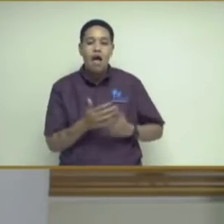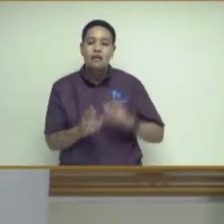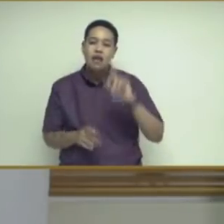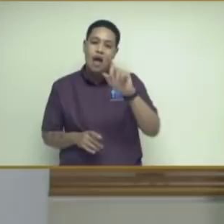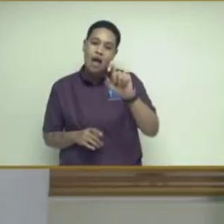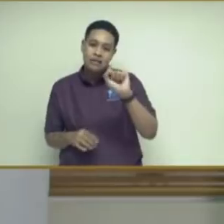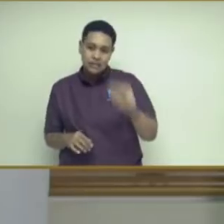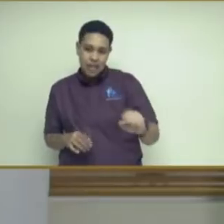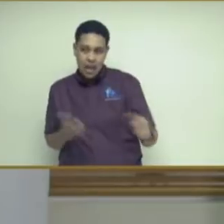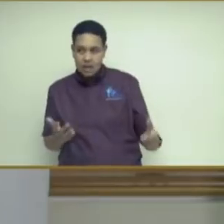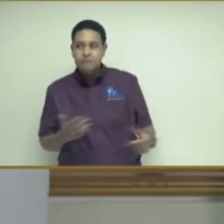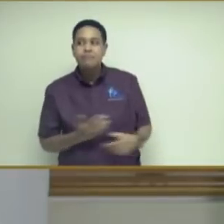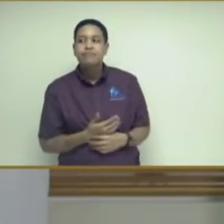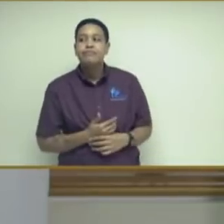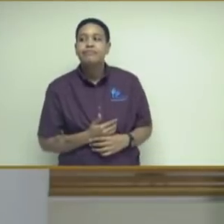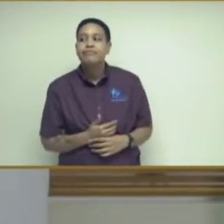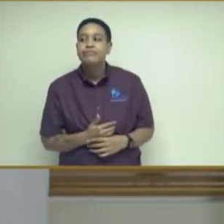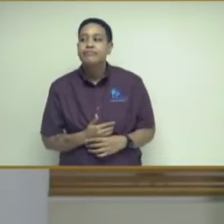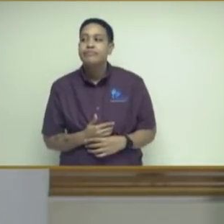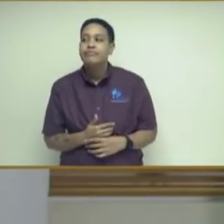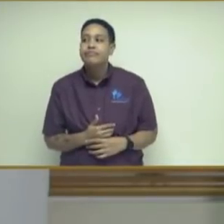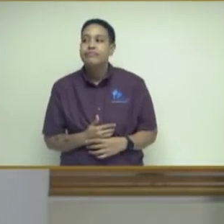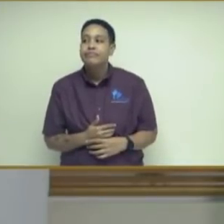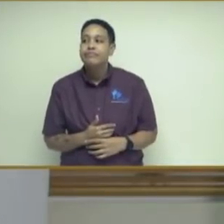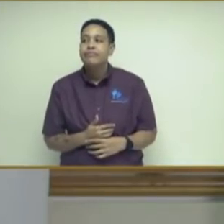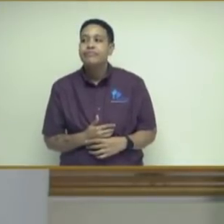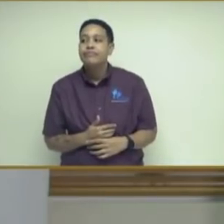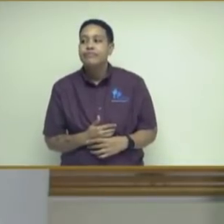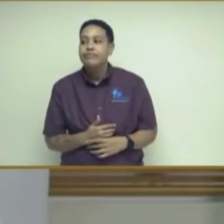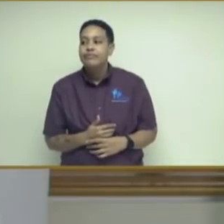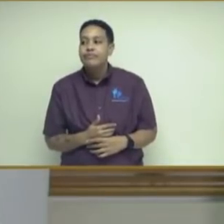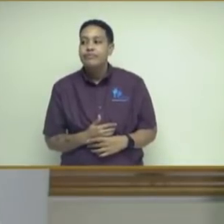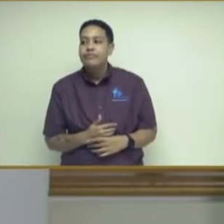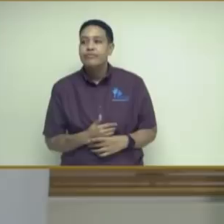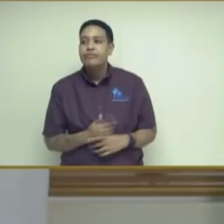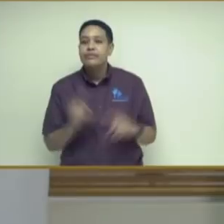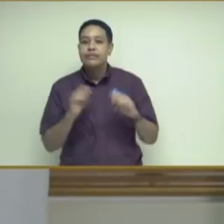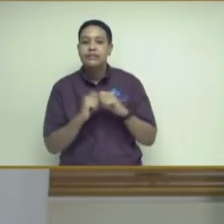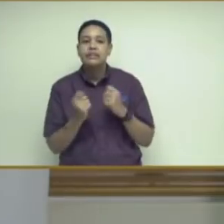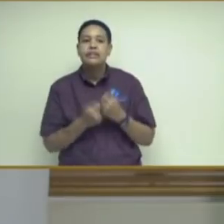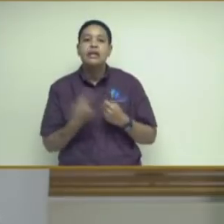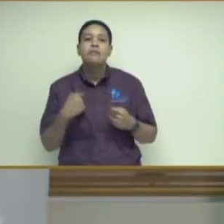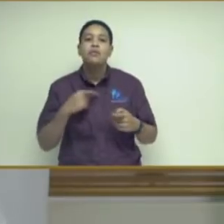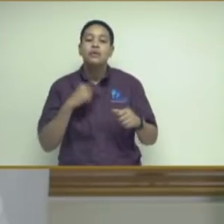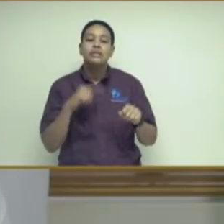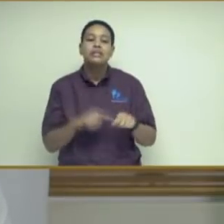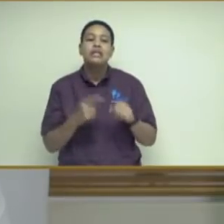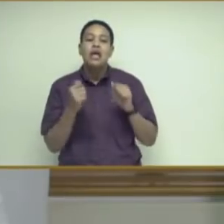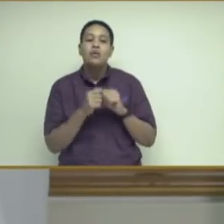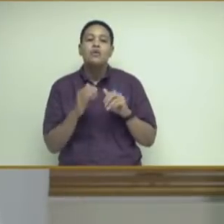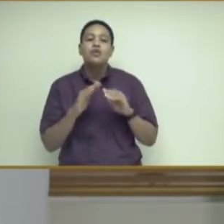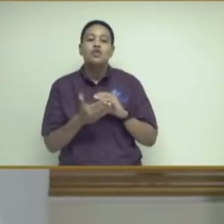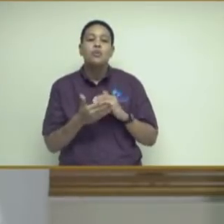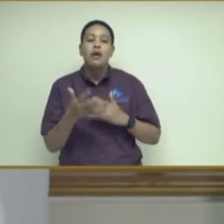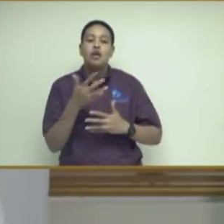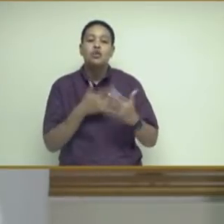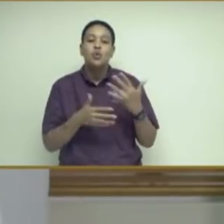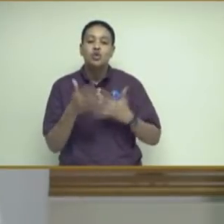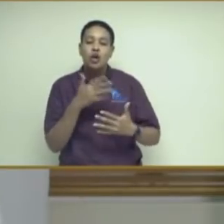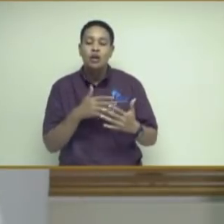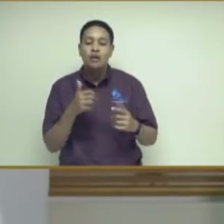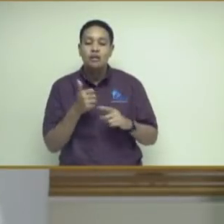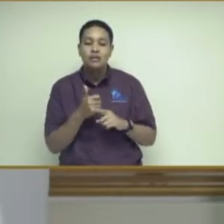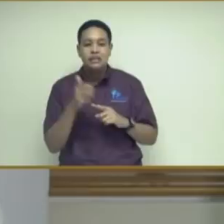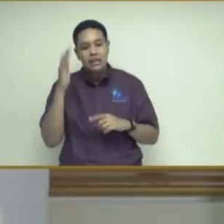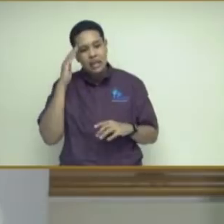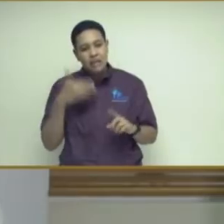questions to the team. And we're going to begin with Jamaica Social. Just